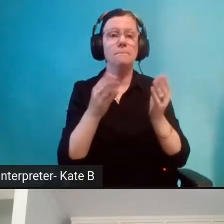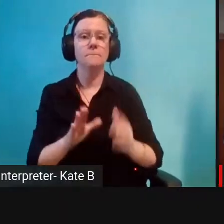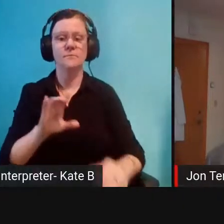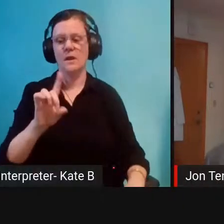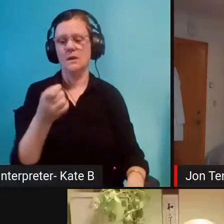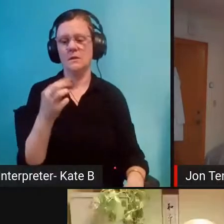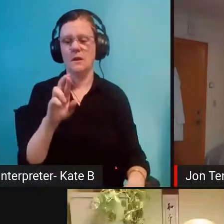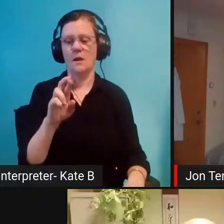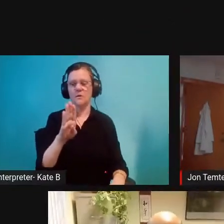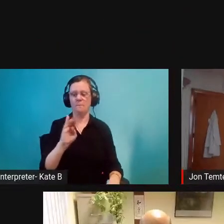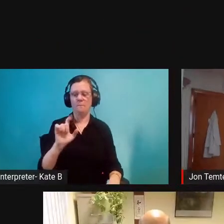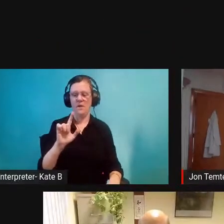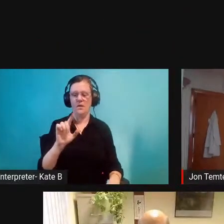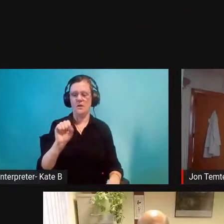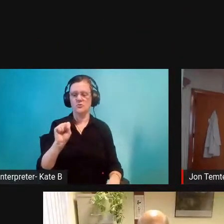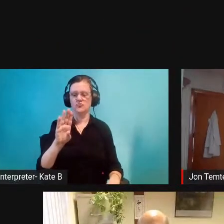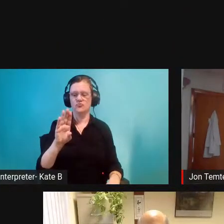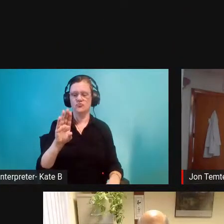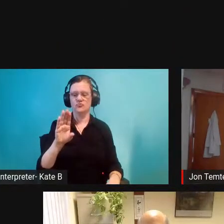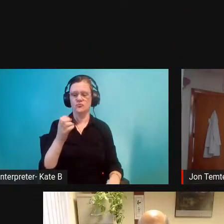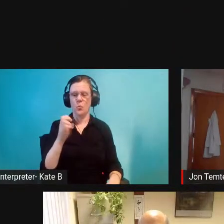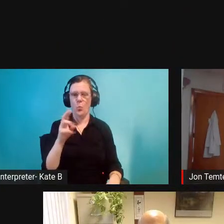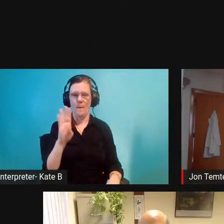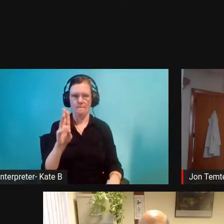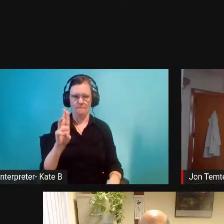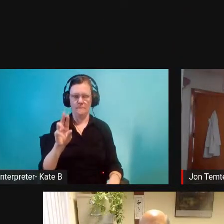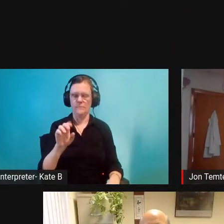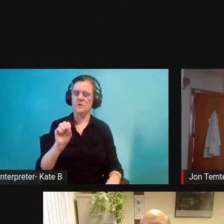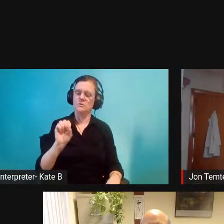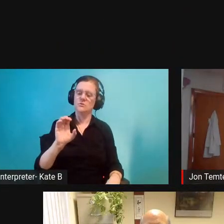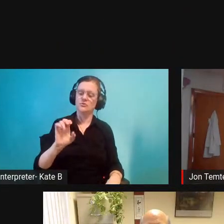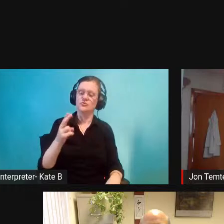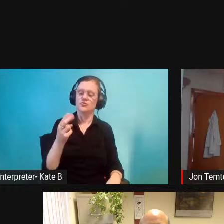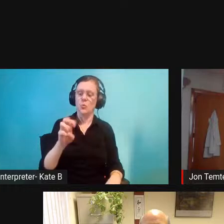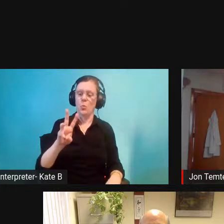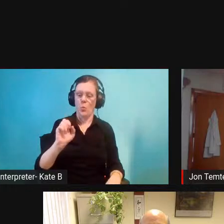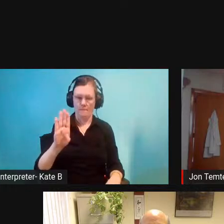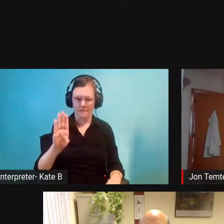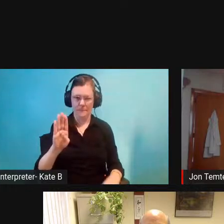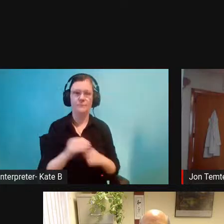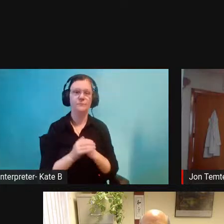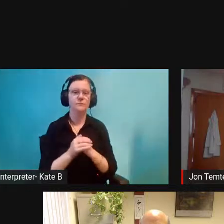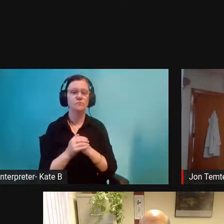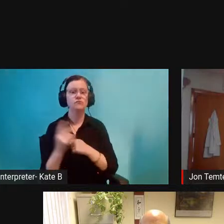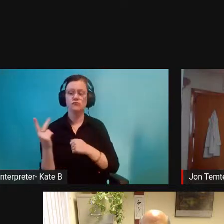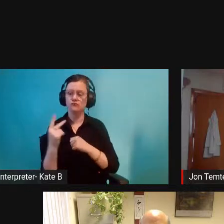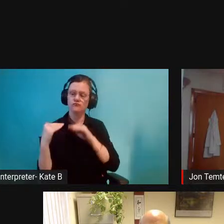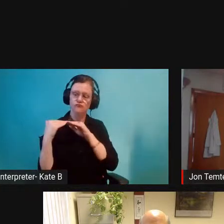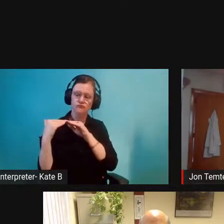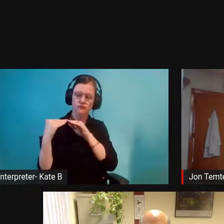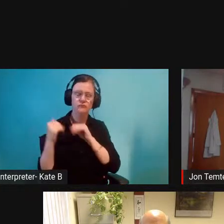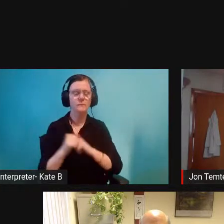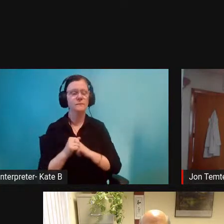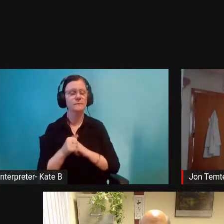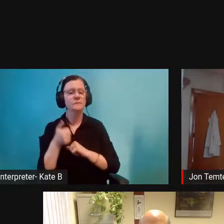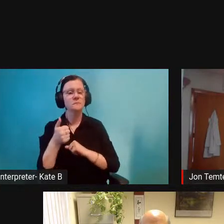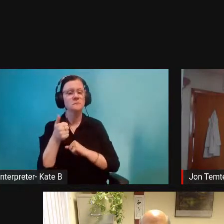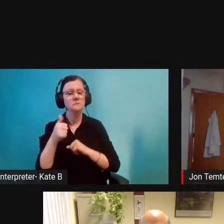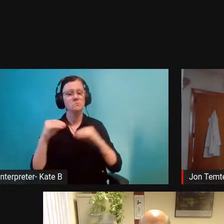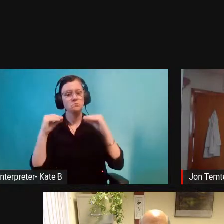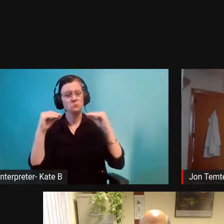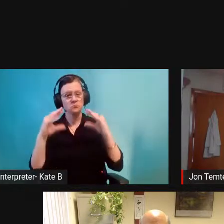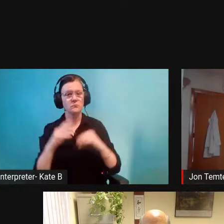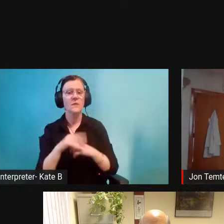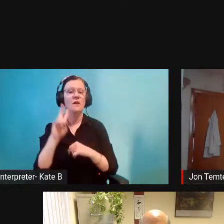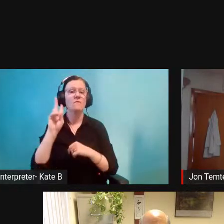Schwab. Bill Schwab is a colleague and a mentor of mine, a professor and the vice chair